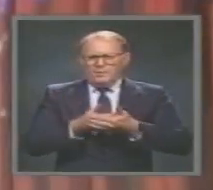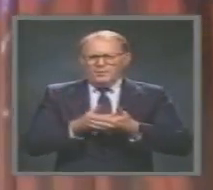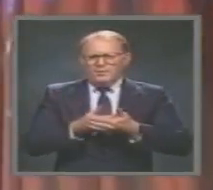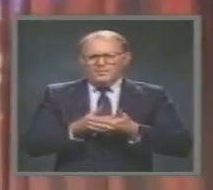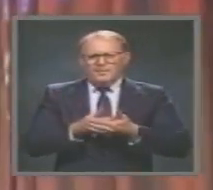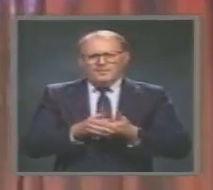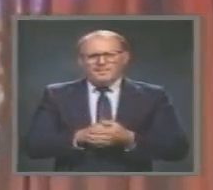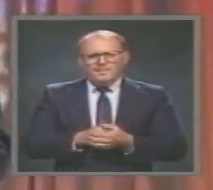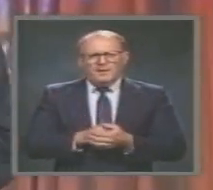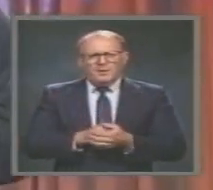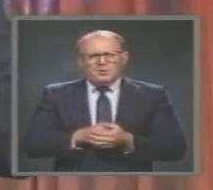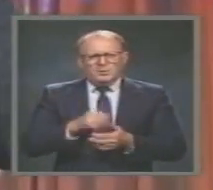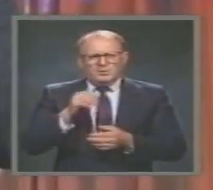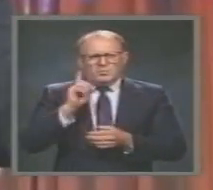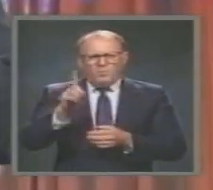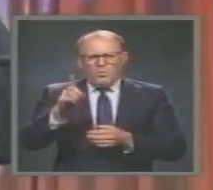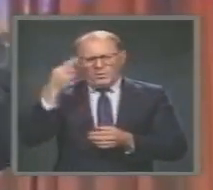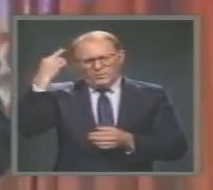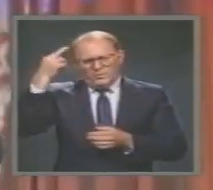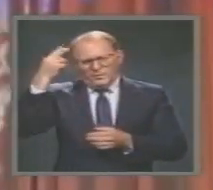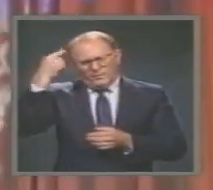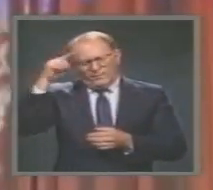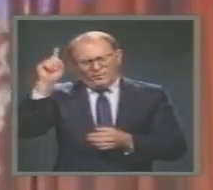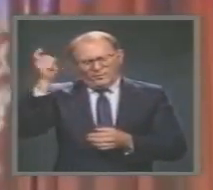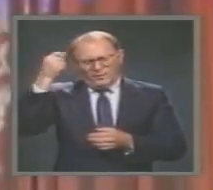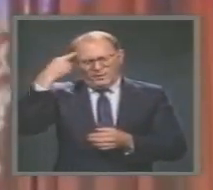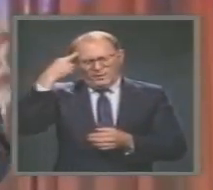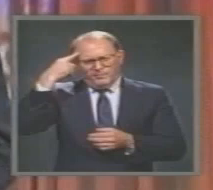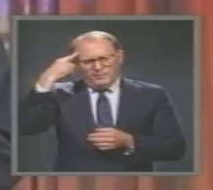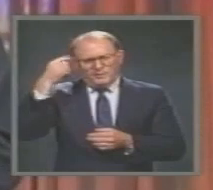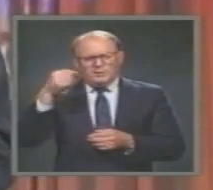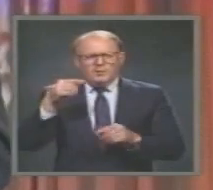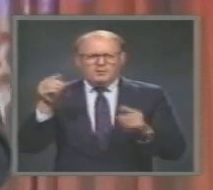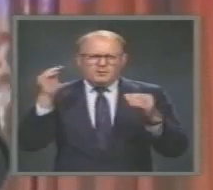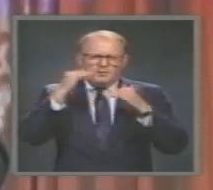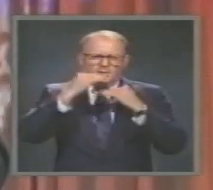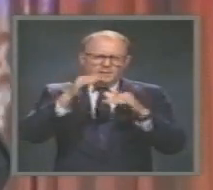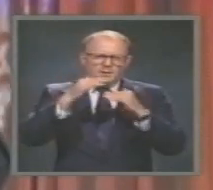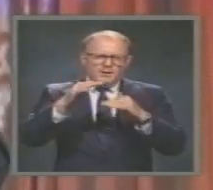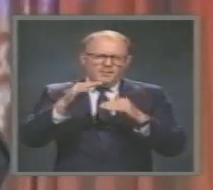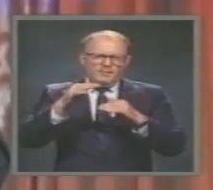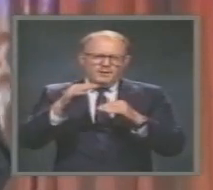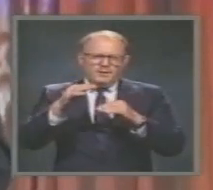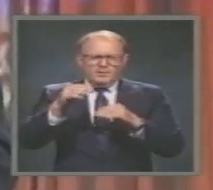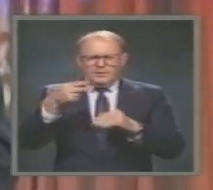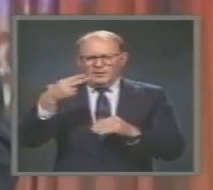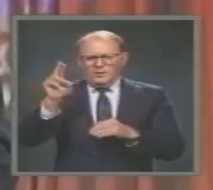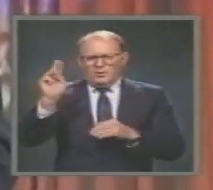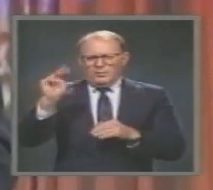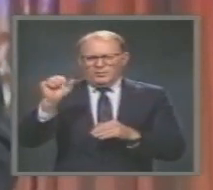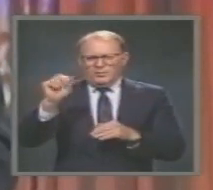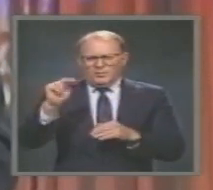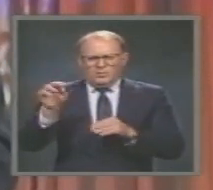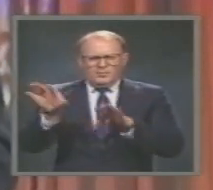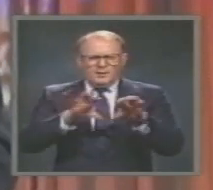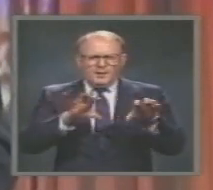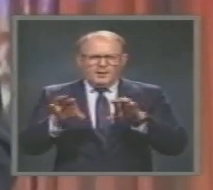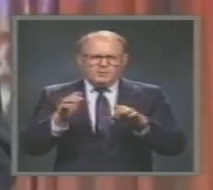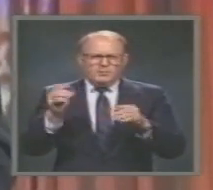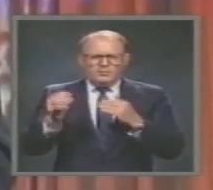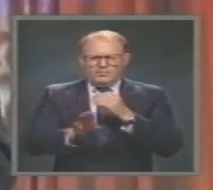It's always been one purpose of government to establish restraints on human behavior so as to protect the innocent and the